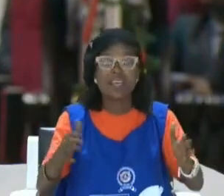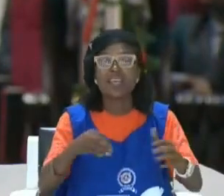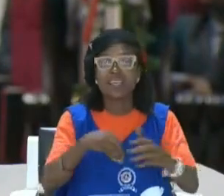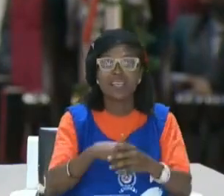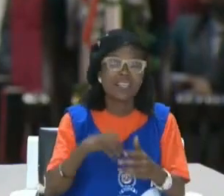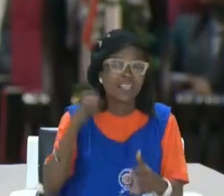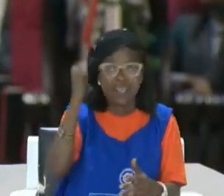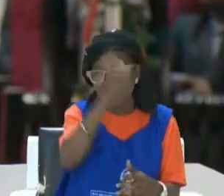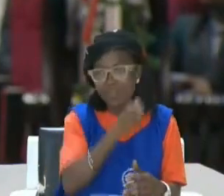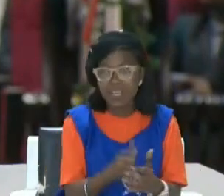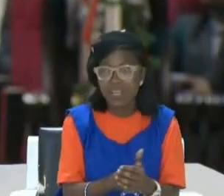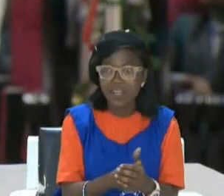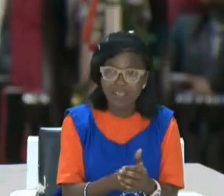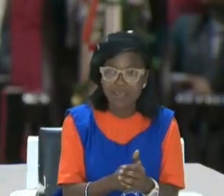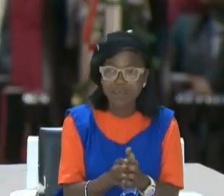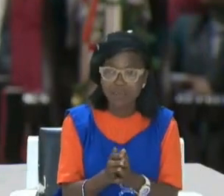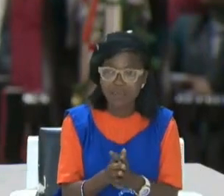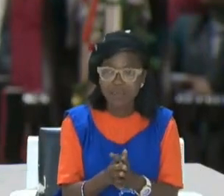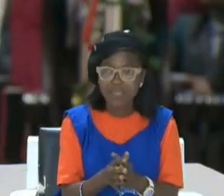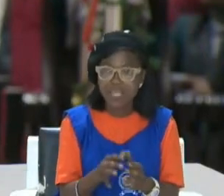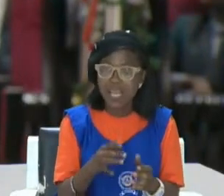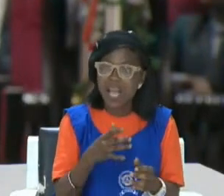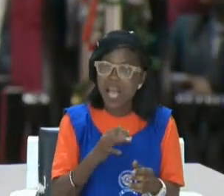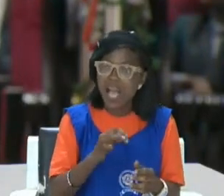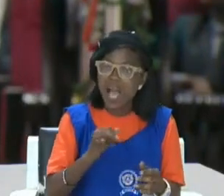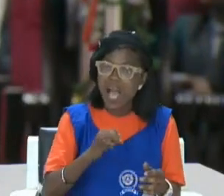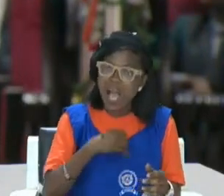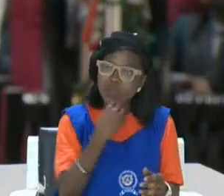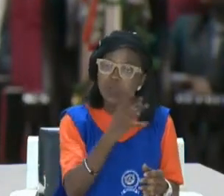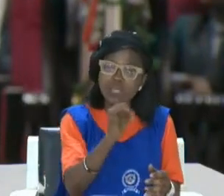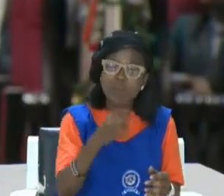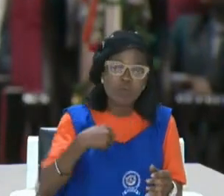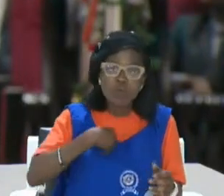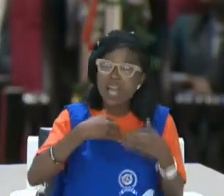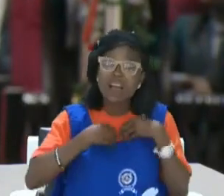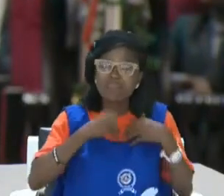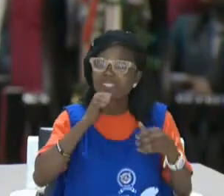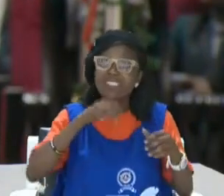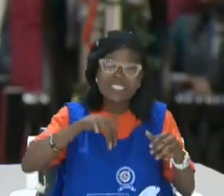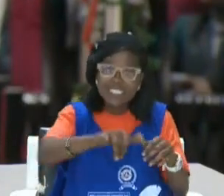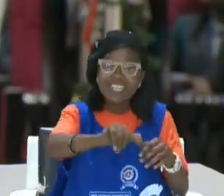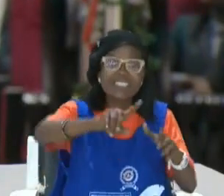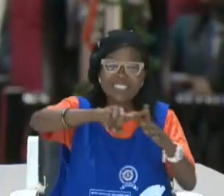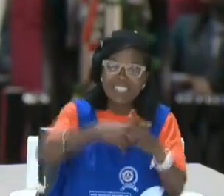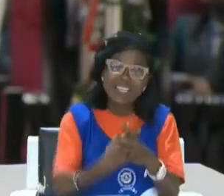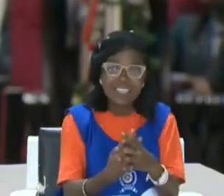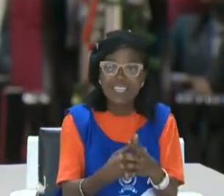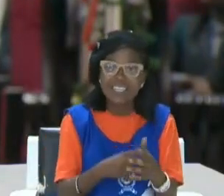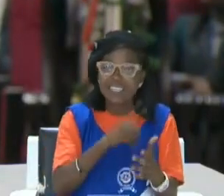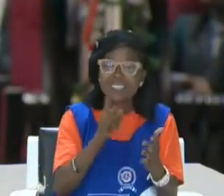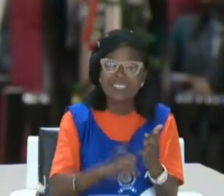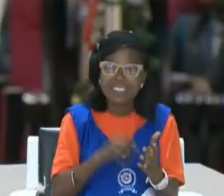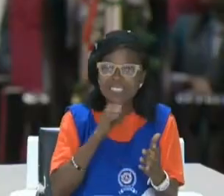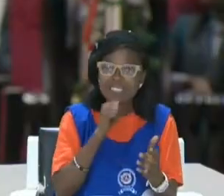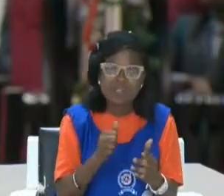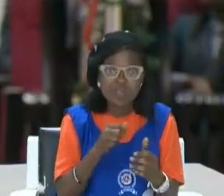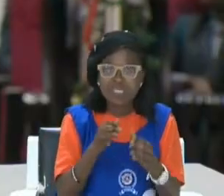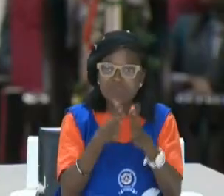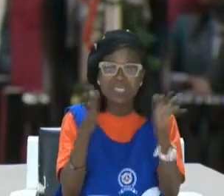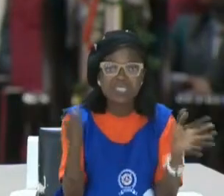around. I said, but we haven't even started. This is big enough.